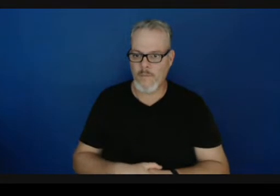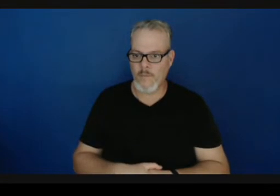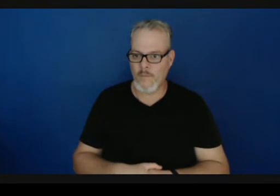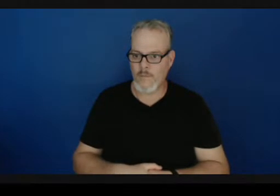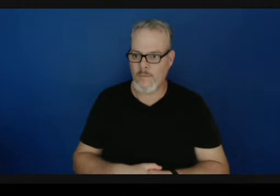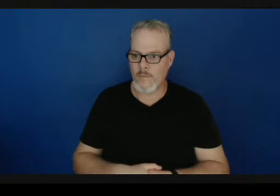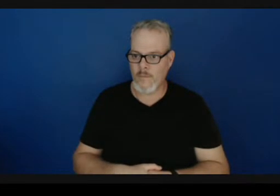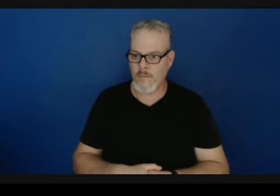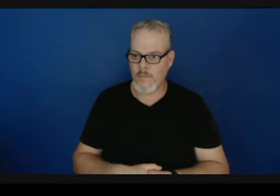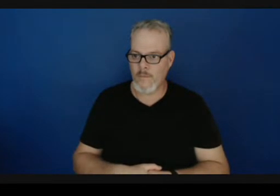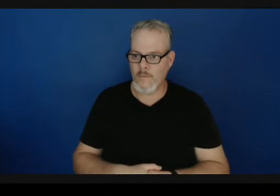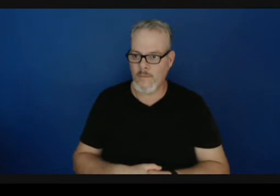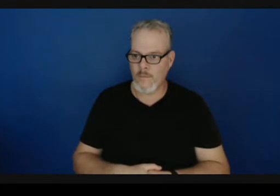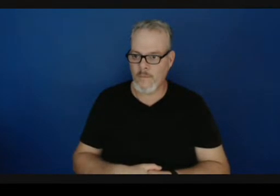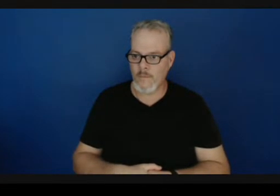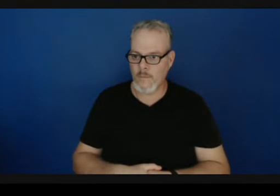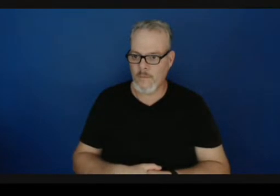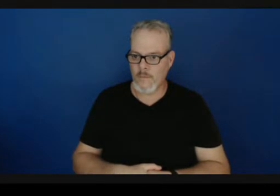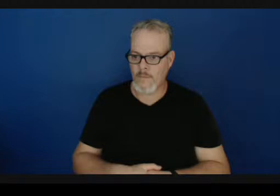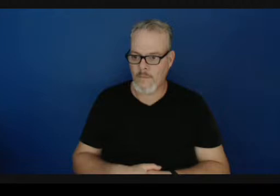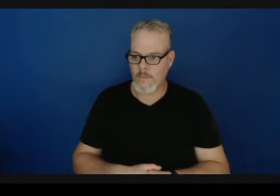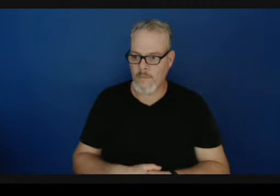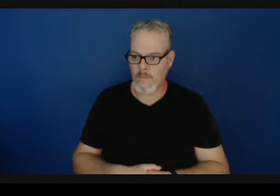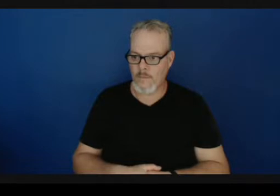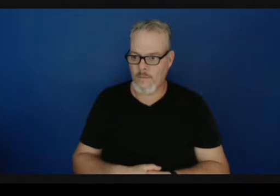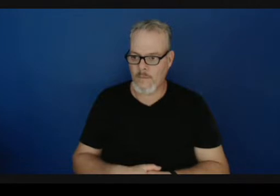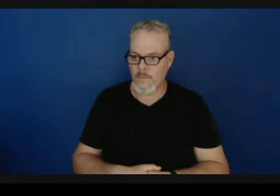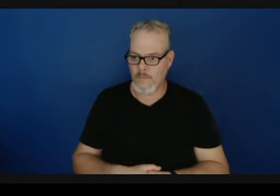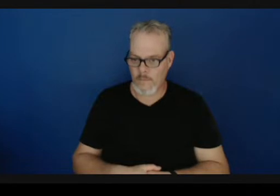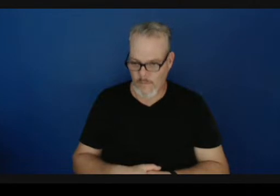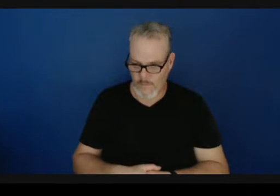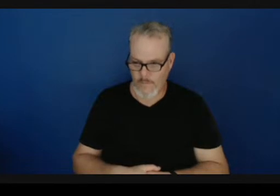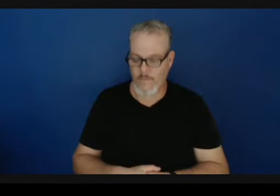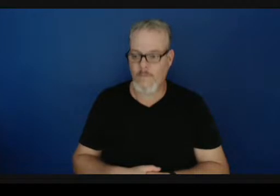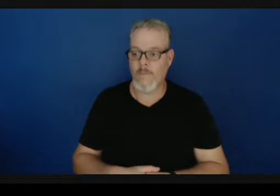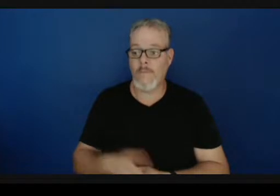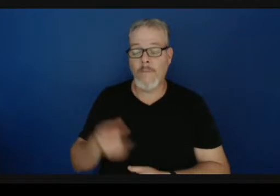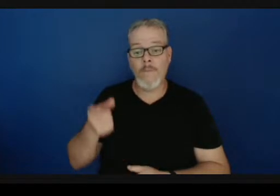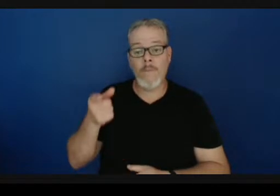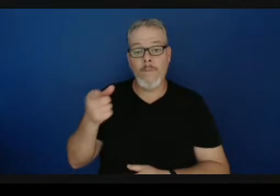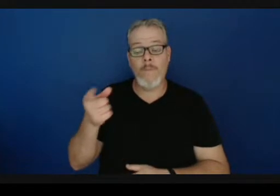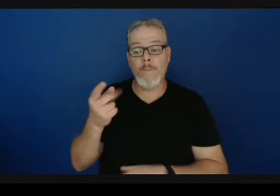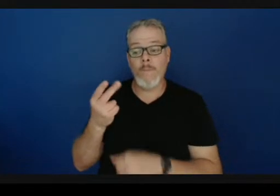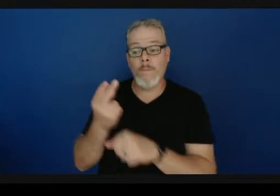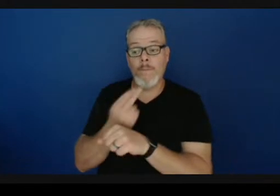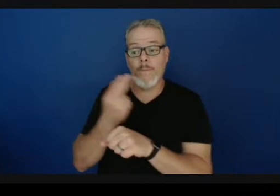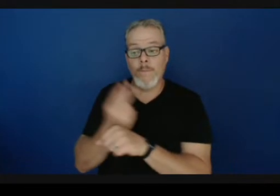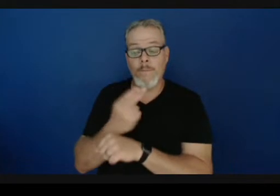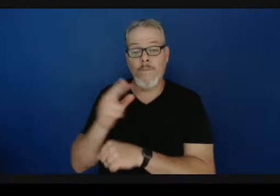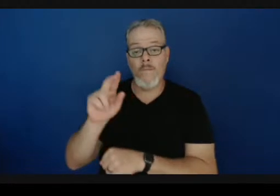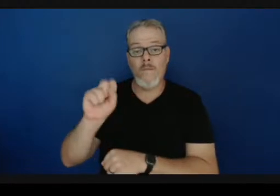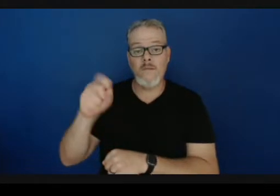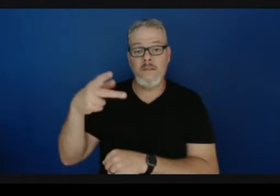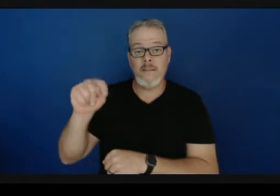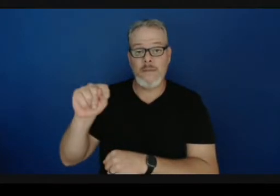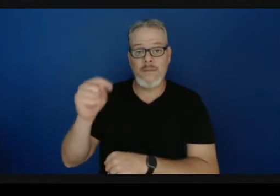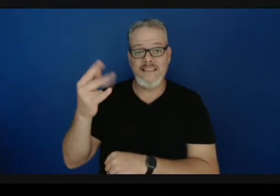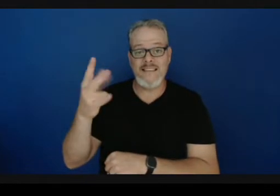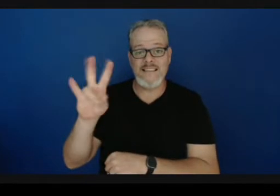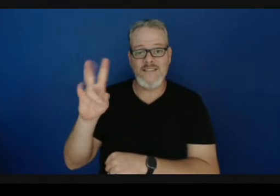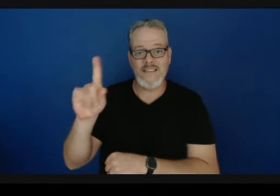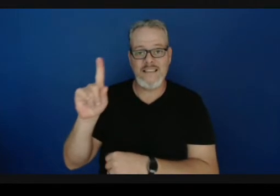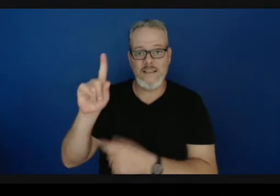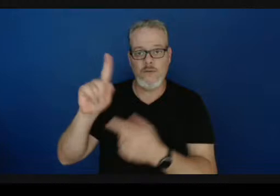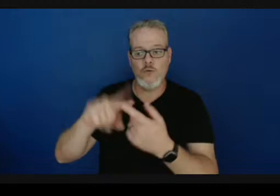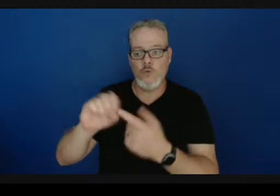it. And so what I've done here, in case you've never seen this before, is I've taken from September 17th to October 15th,